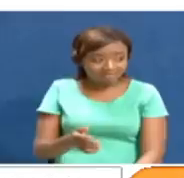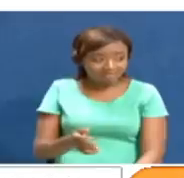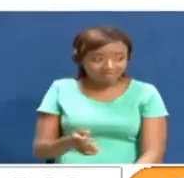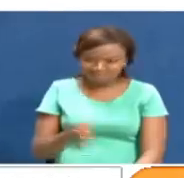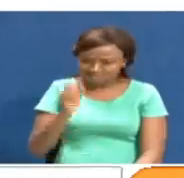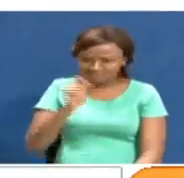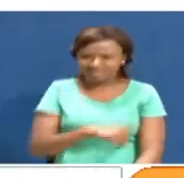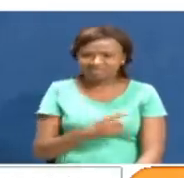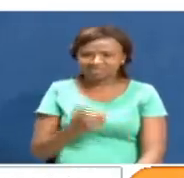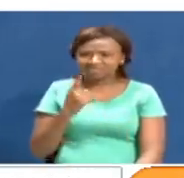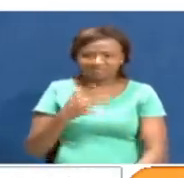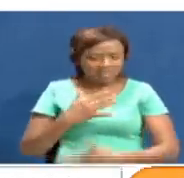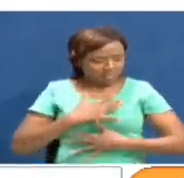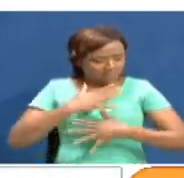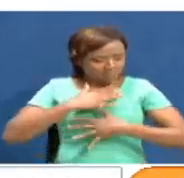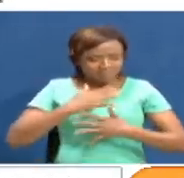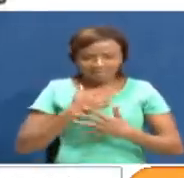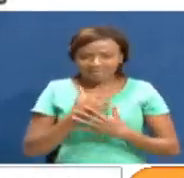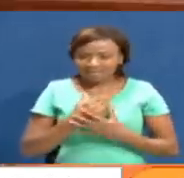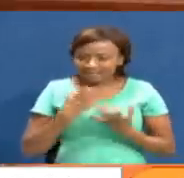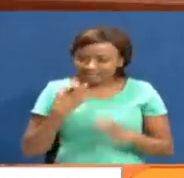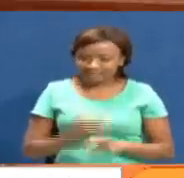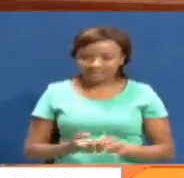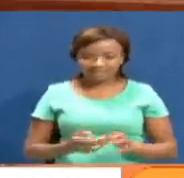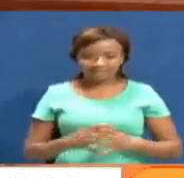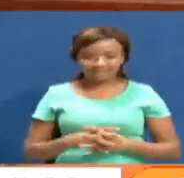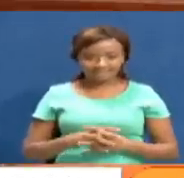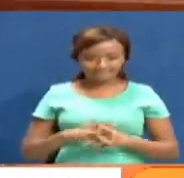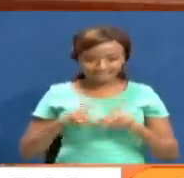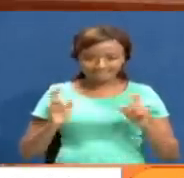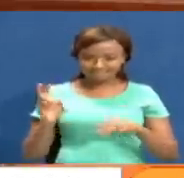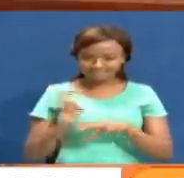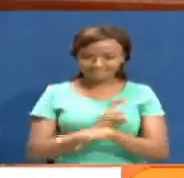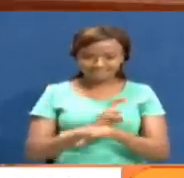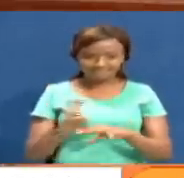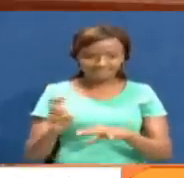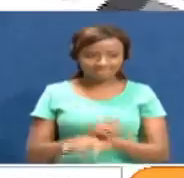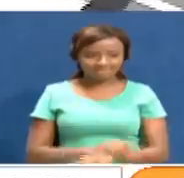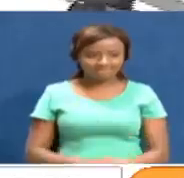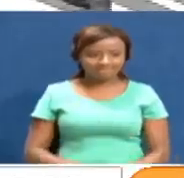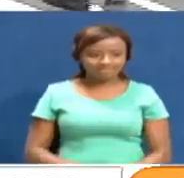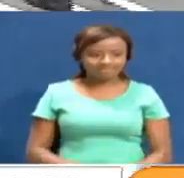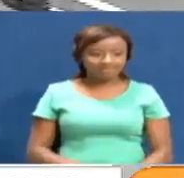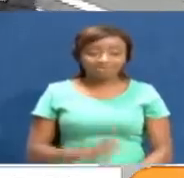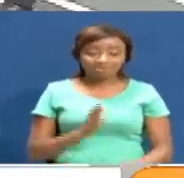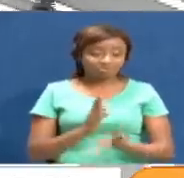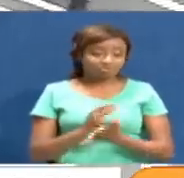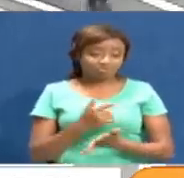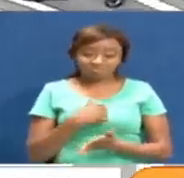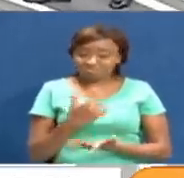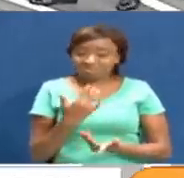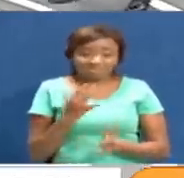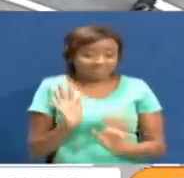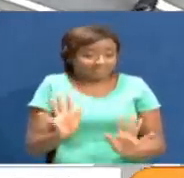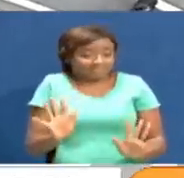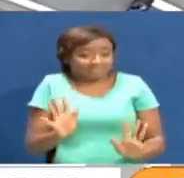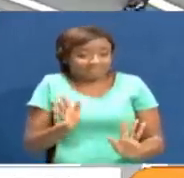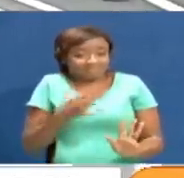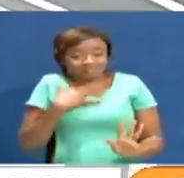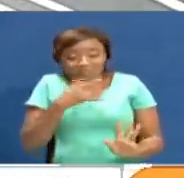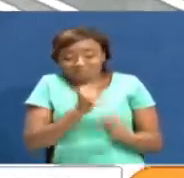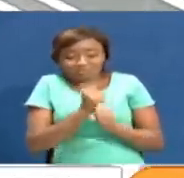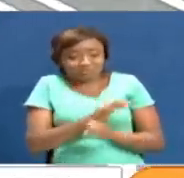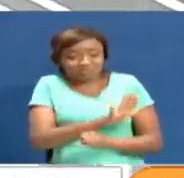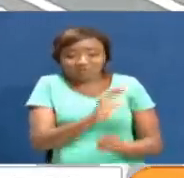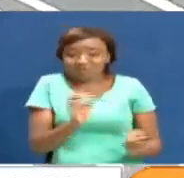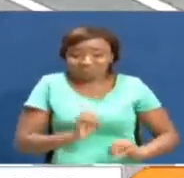a breathing space. So it's not an easy job. I don't envy you. I said it at the beginning. I said, I don't envy